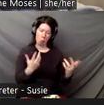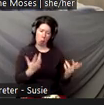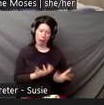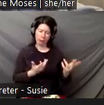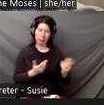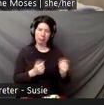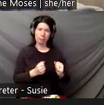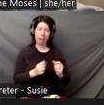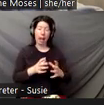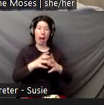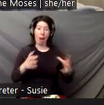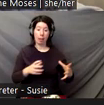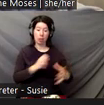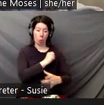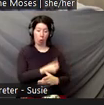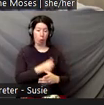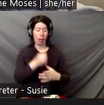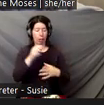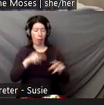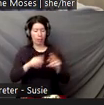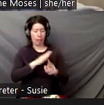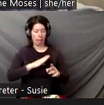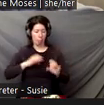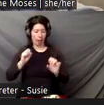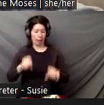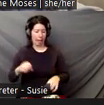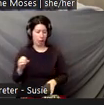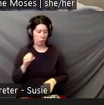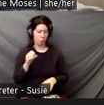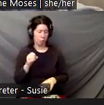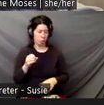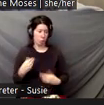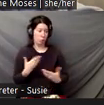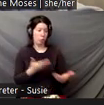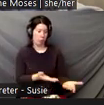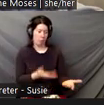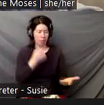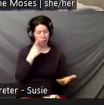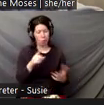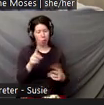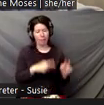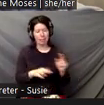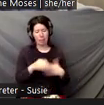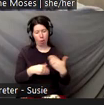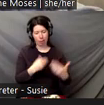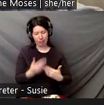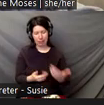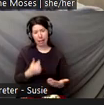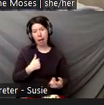how much the Oversight Board can contribute in the budget process. So I actually wonder